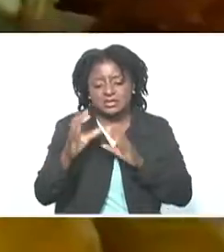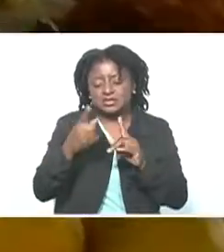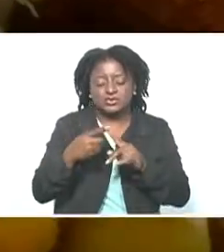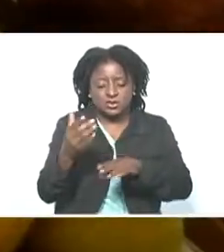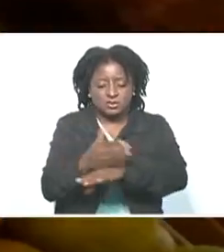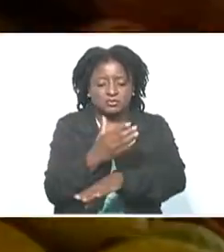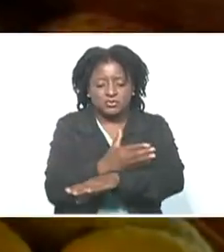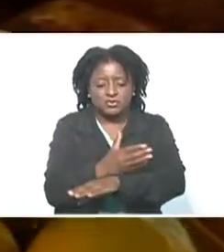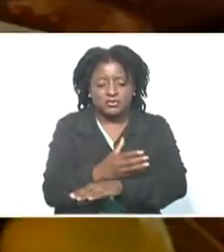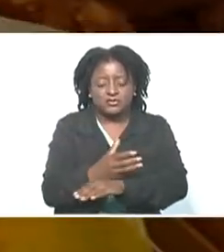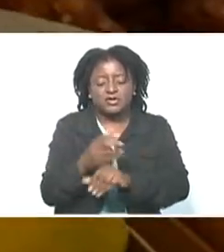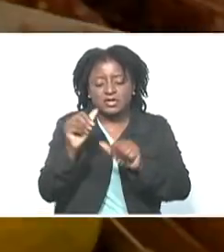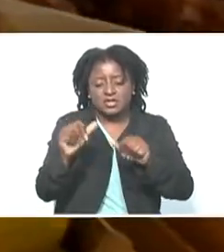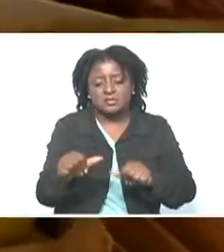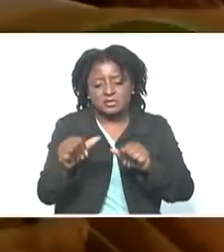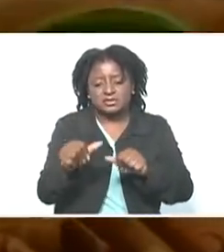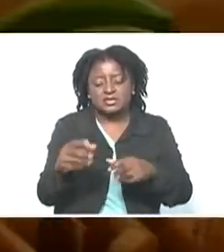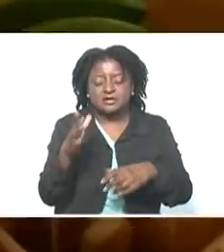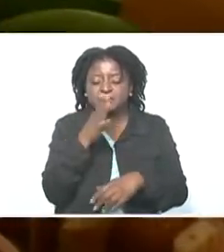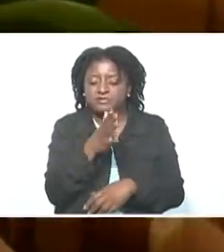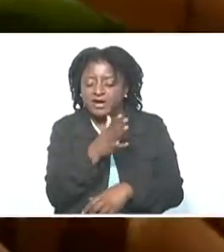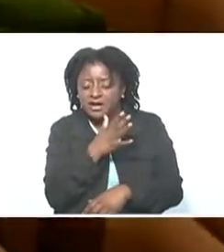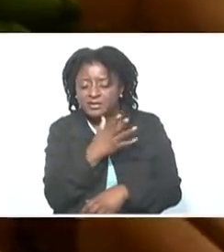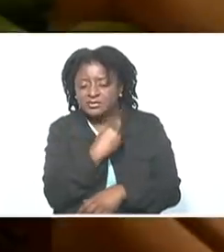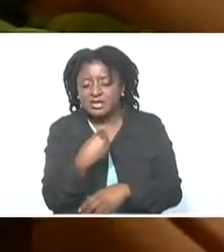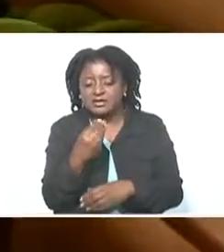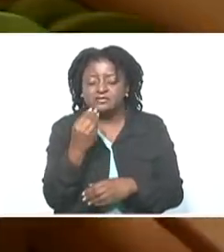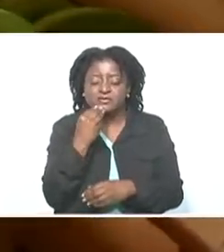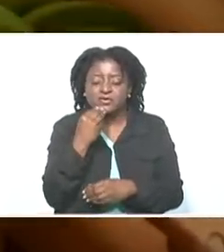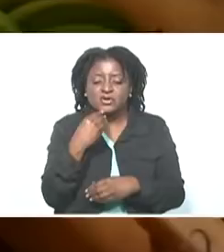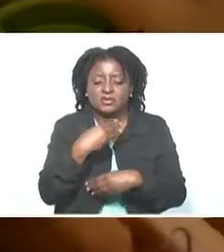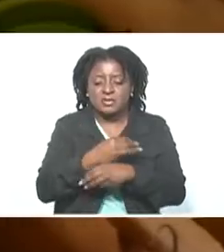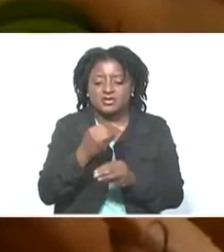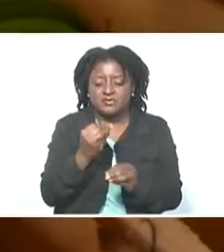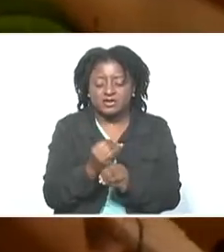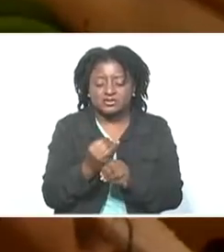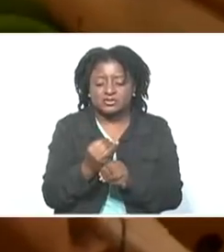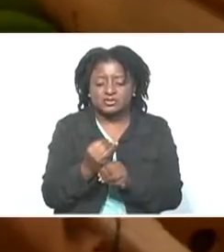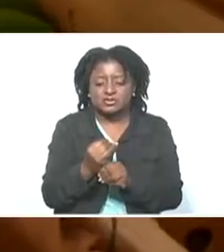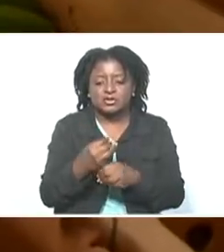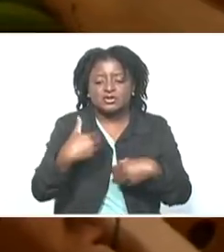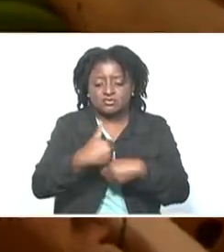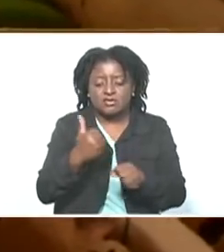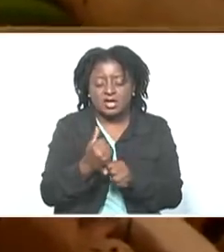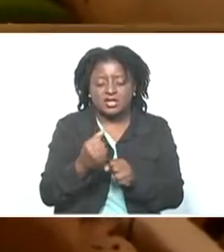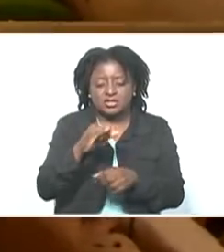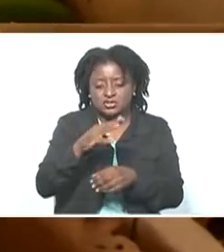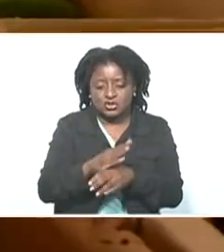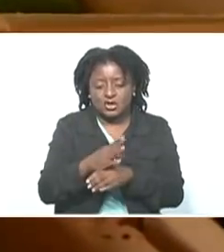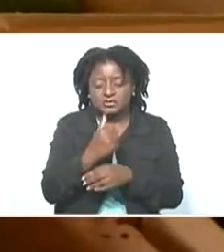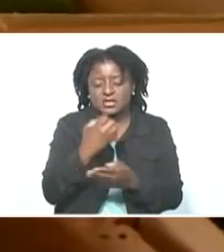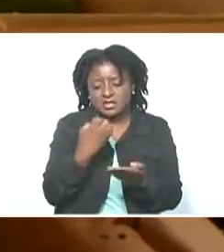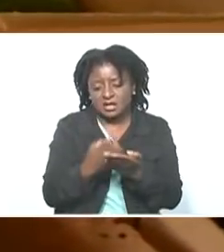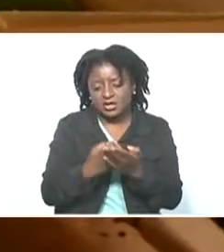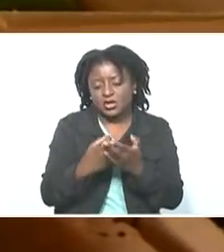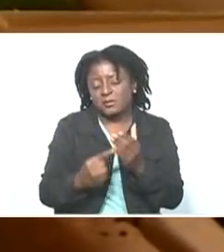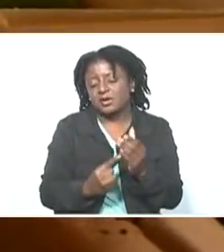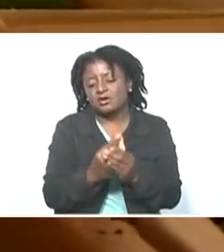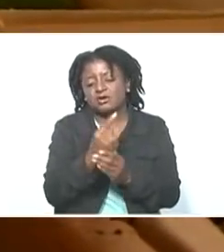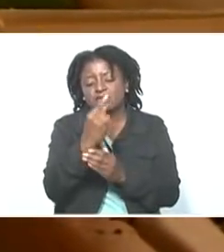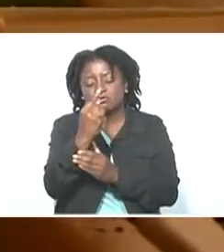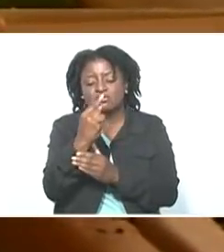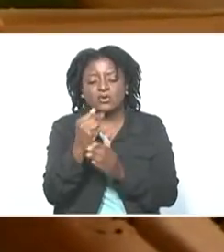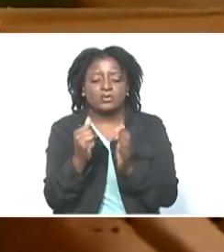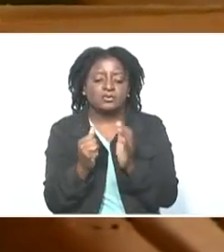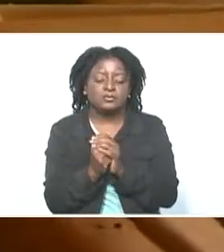food manufacturers, in turn generating employment and economic growth. Reporting for ZNS Network News, I'm